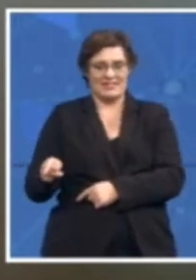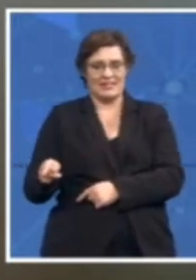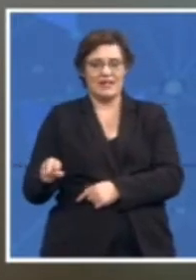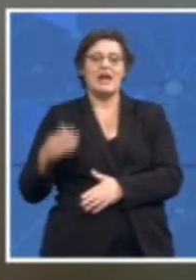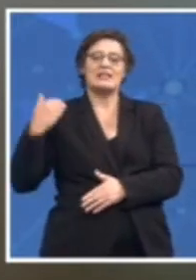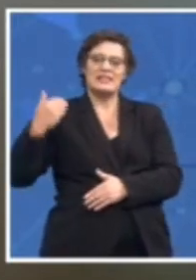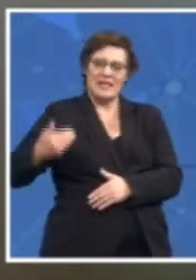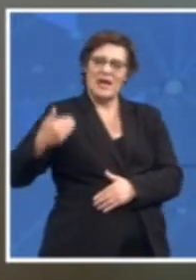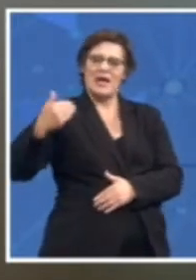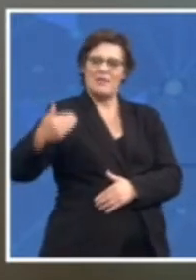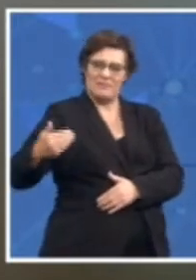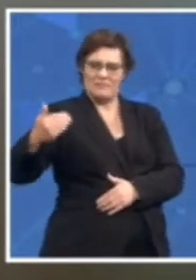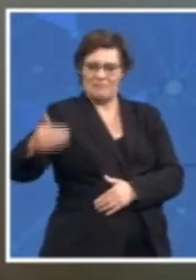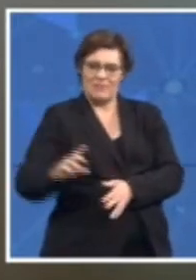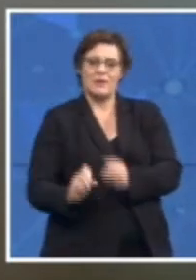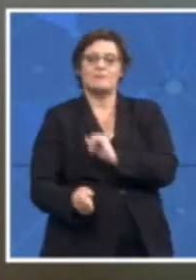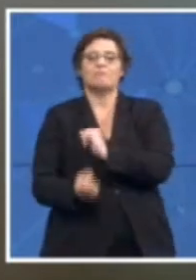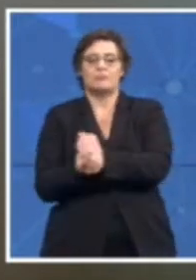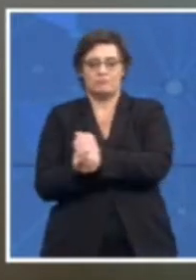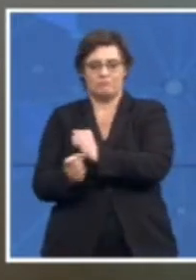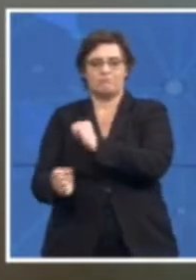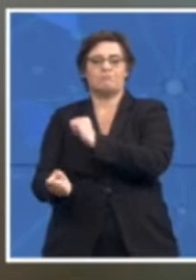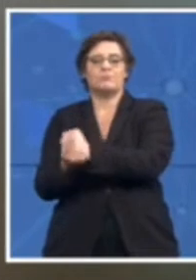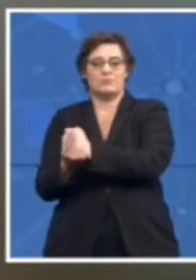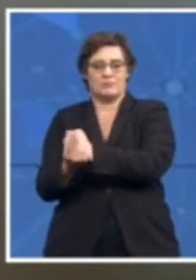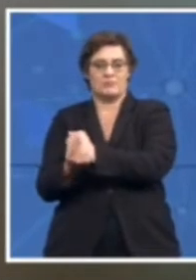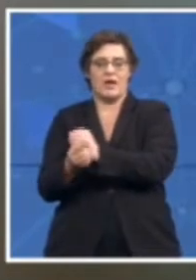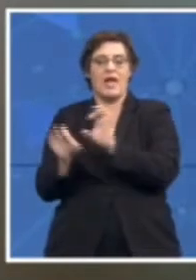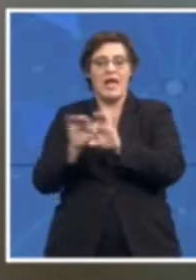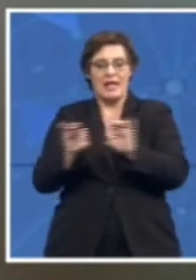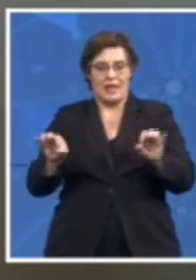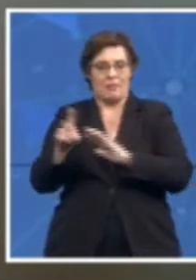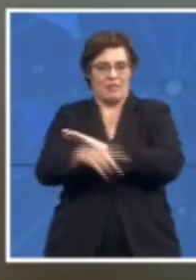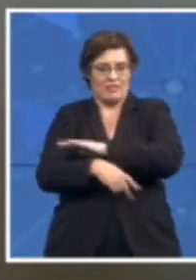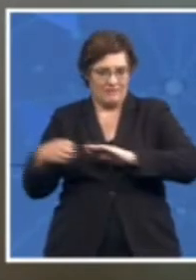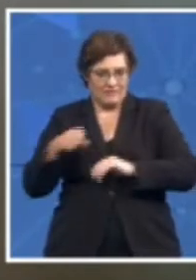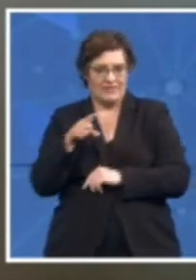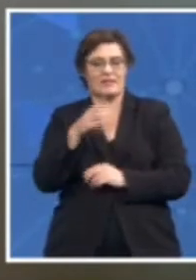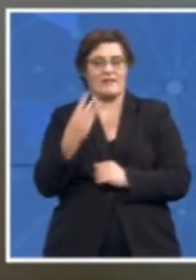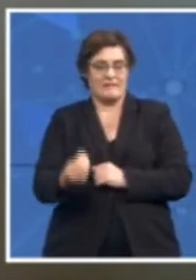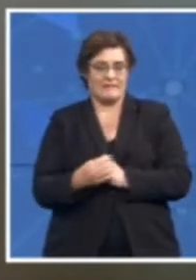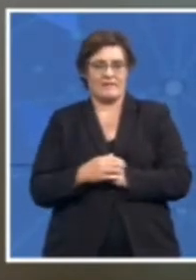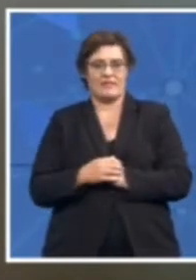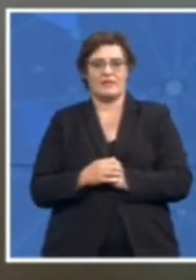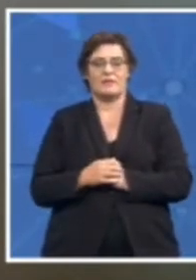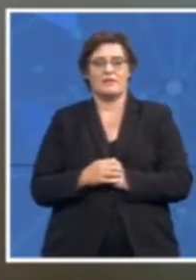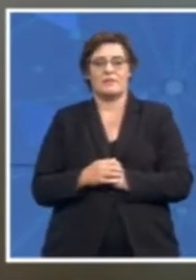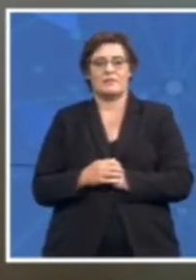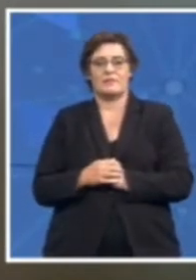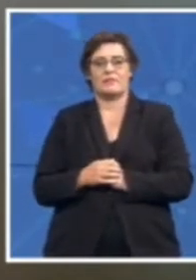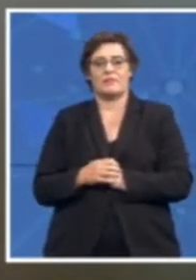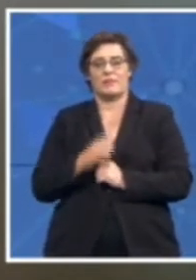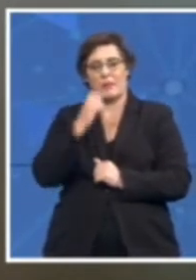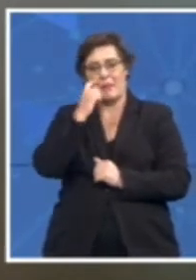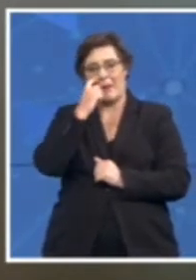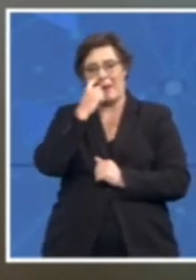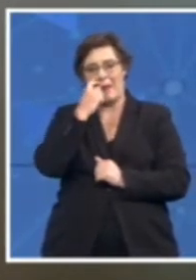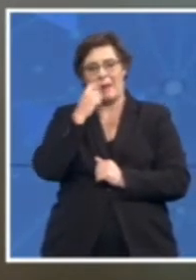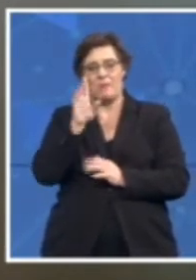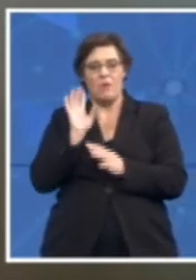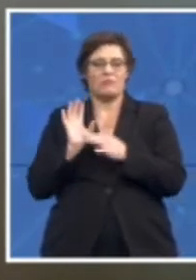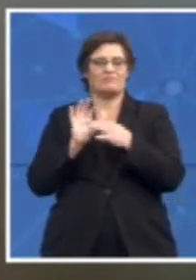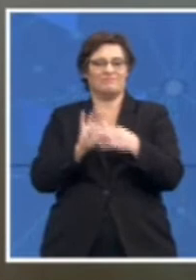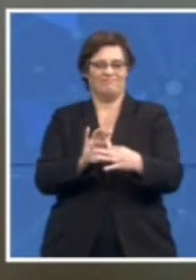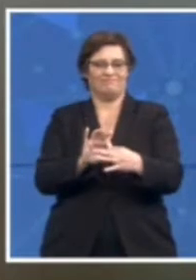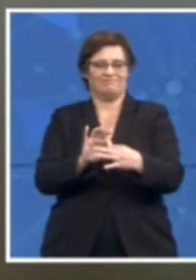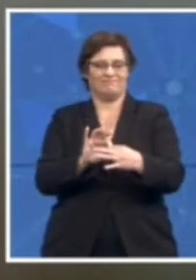of cable theft at our power stations. This seems to be more closely related to common criminality than